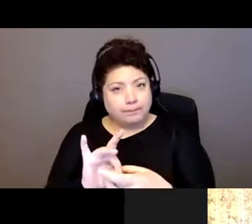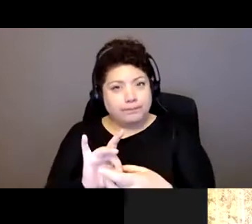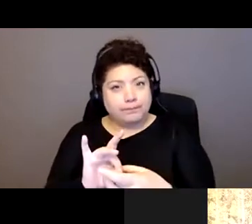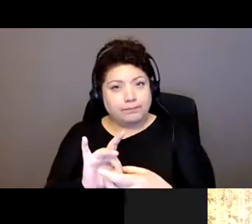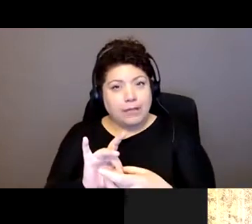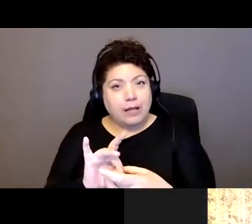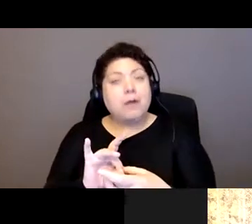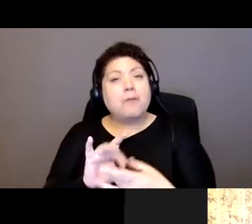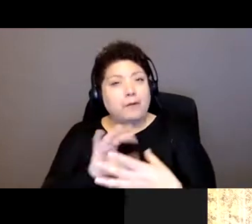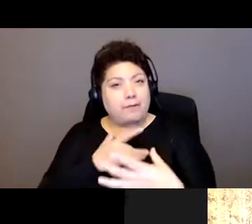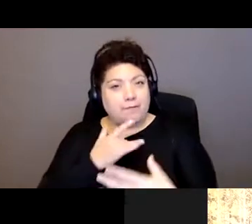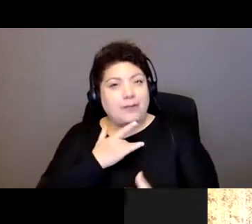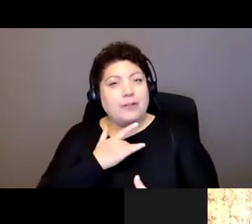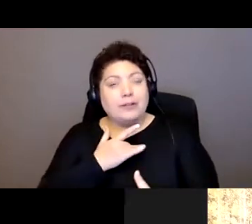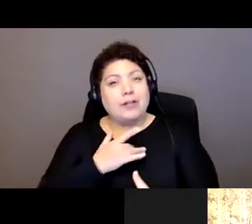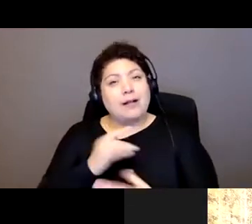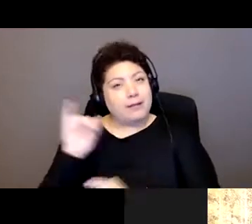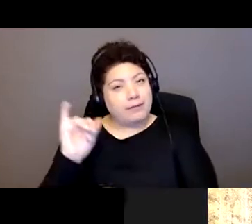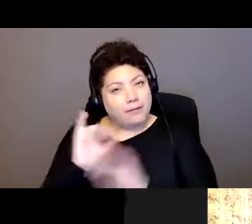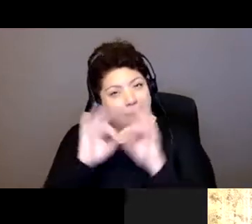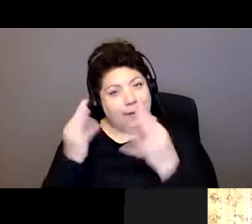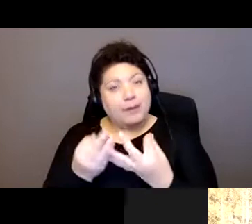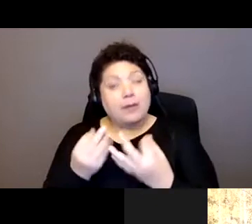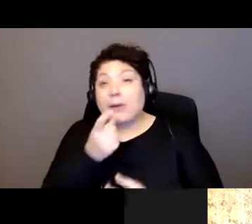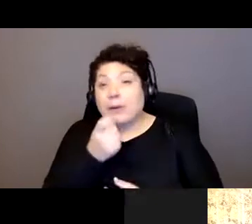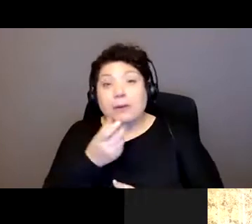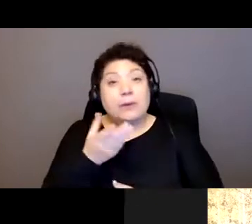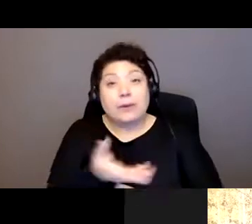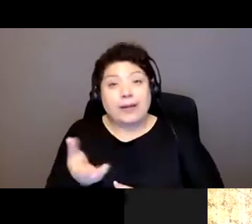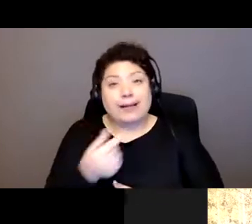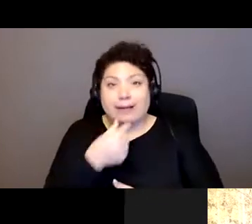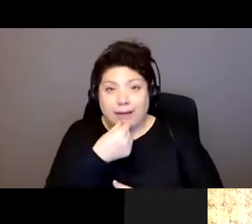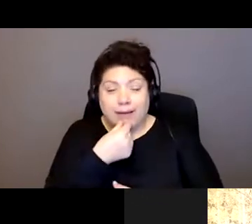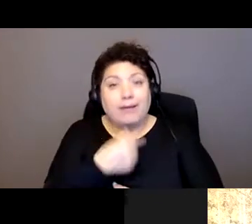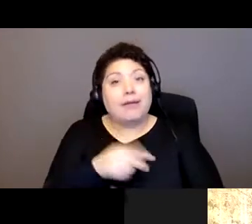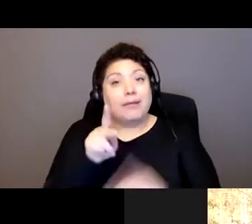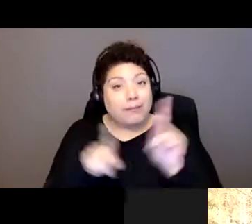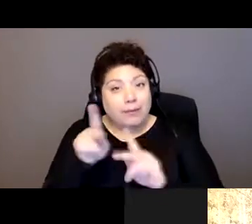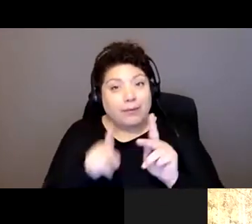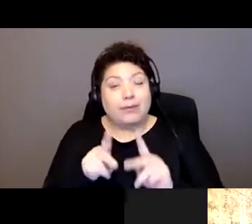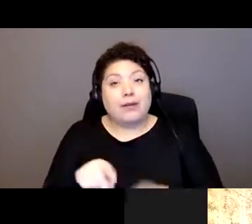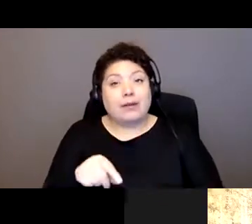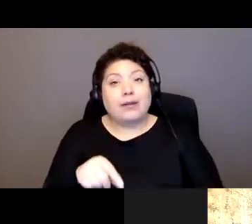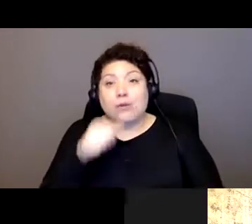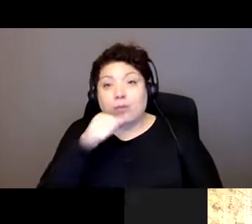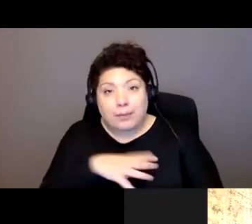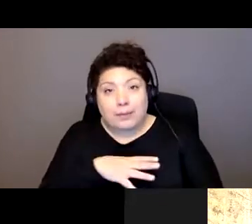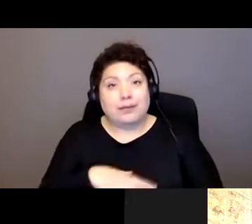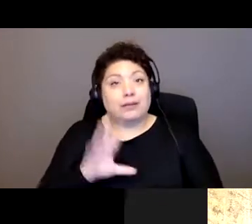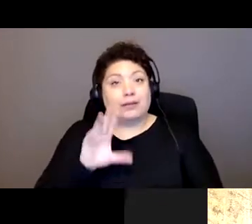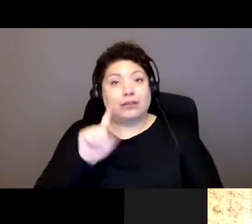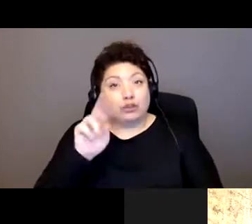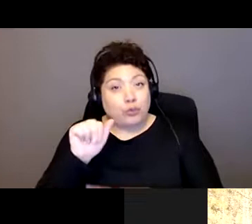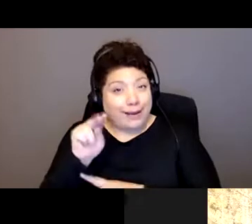and that was with the gay people and gay women and gay men and trans and all the